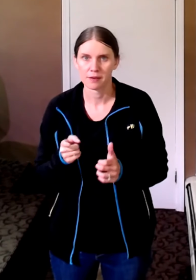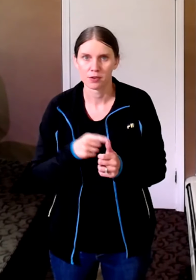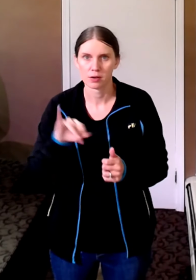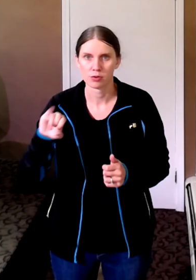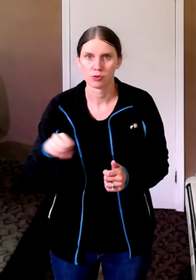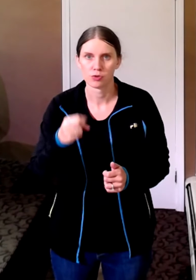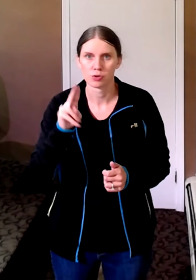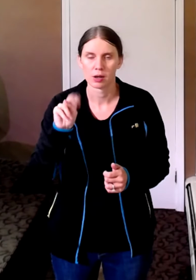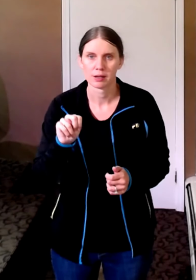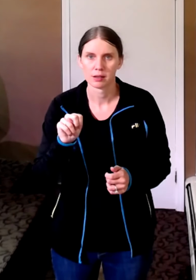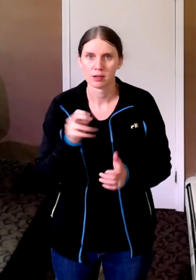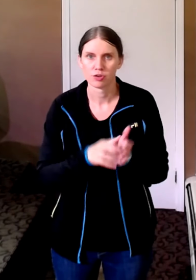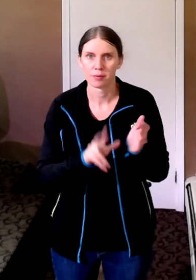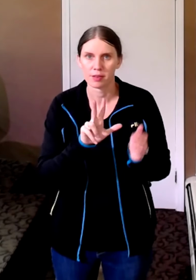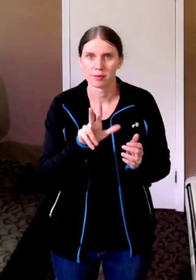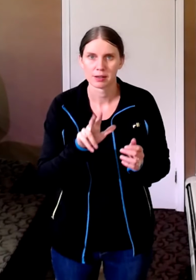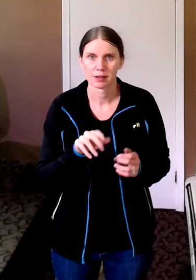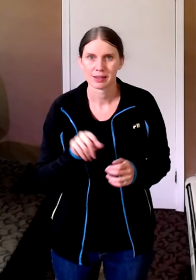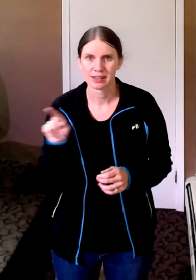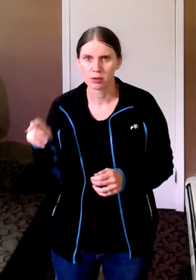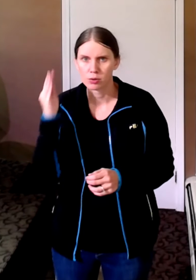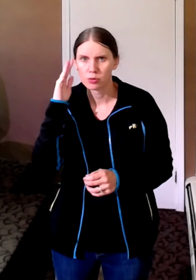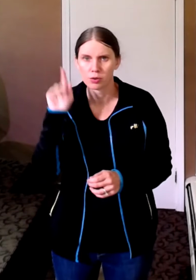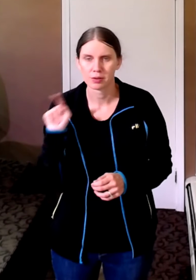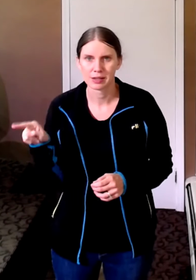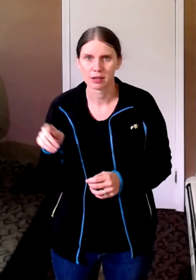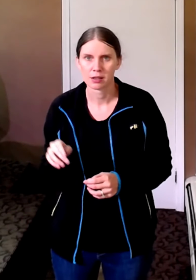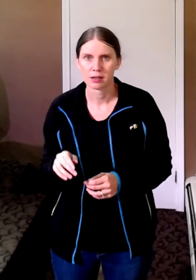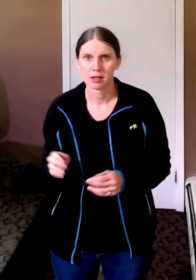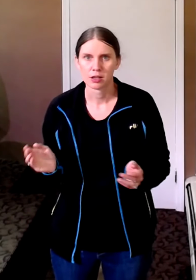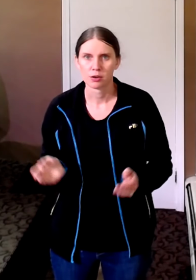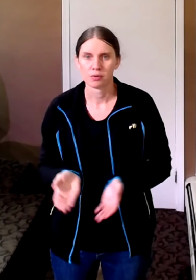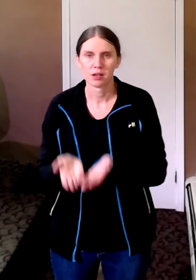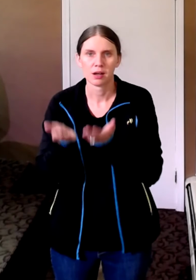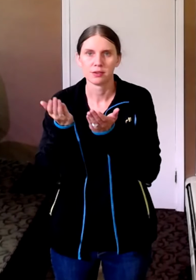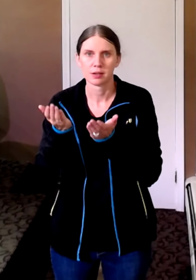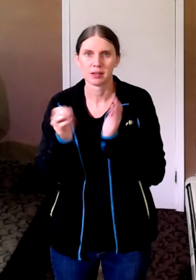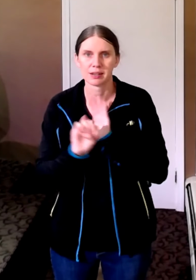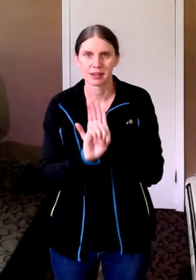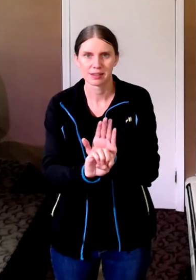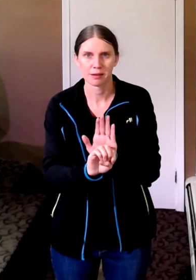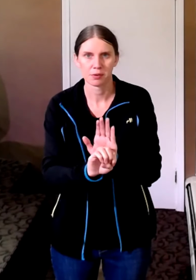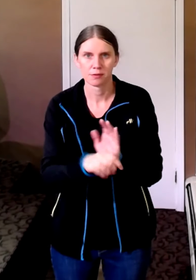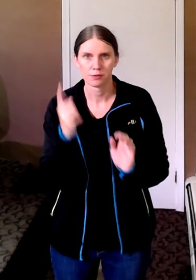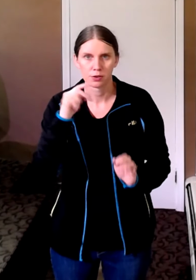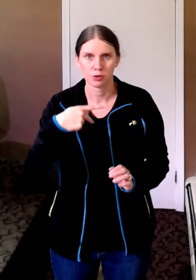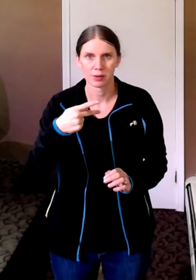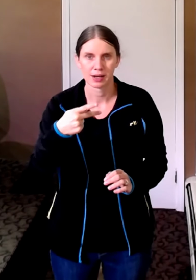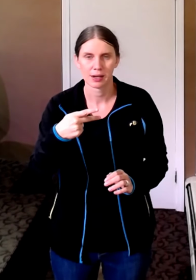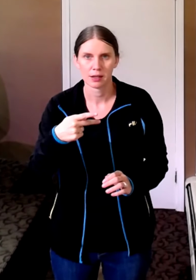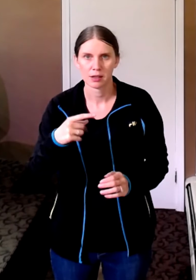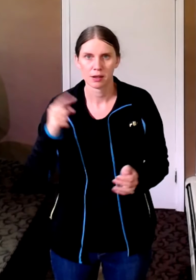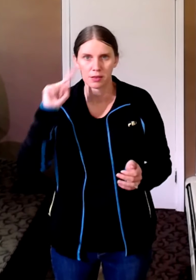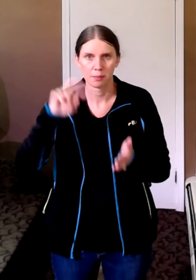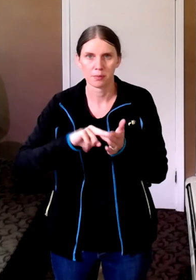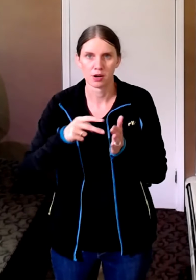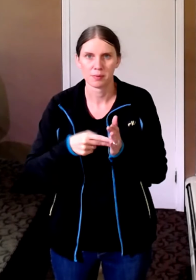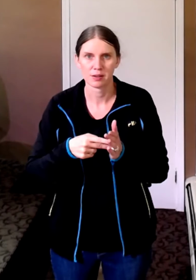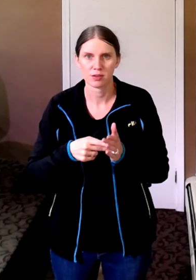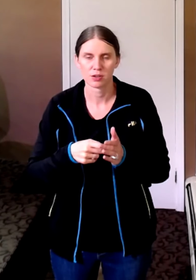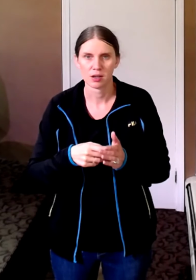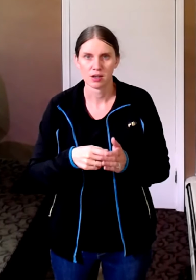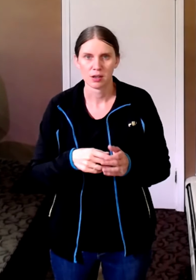1 John 3:5, and ye know that he was manifested. He was presented to us to take away our sins, and